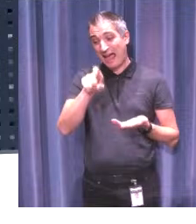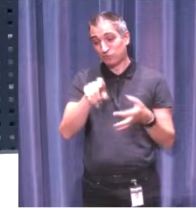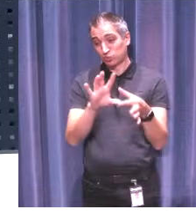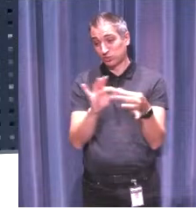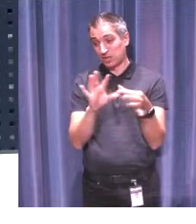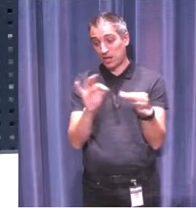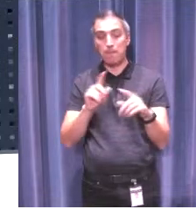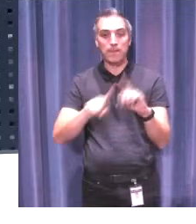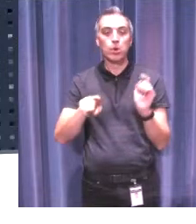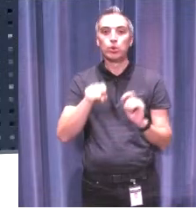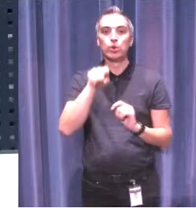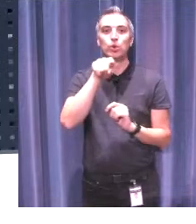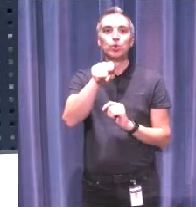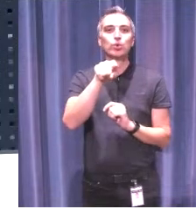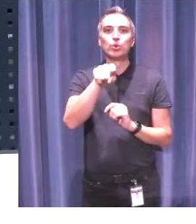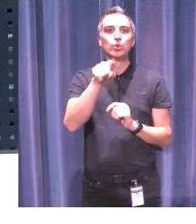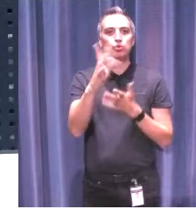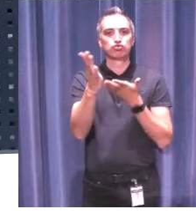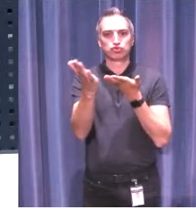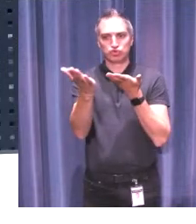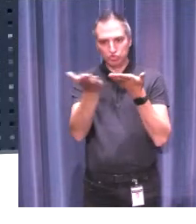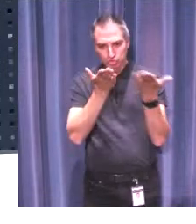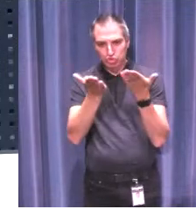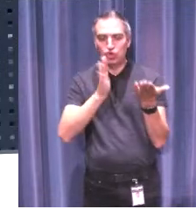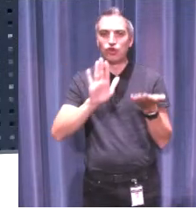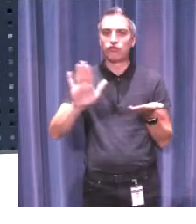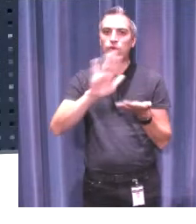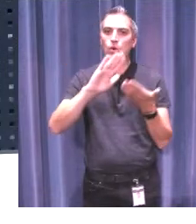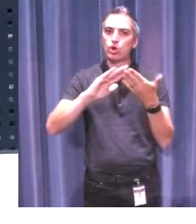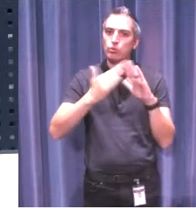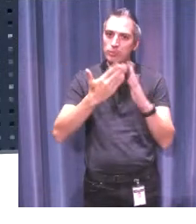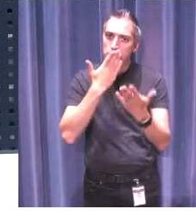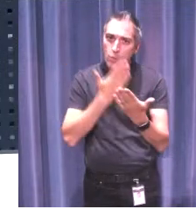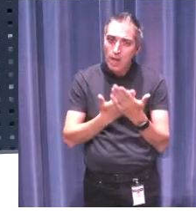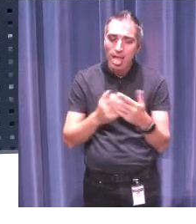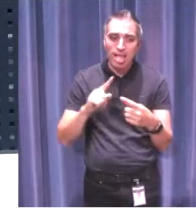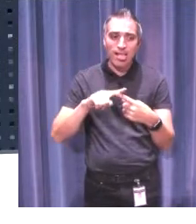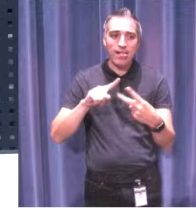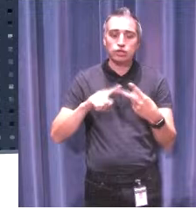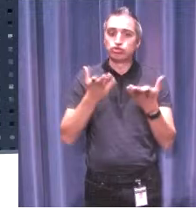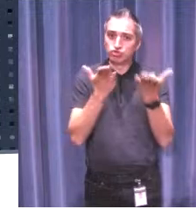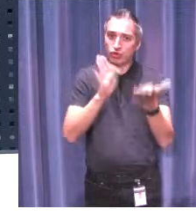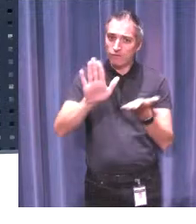served your community well and your college well too.